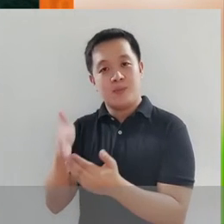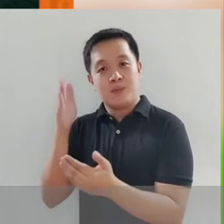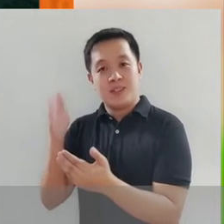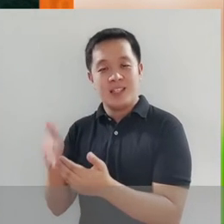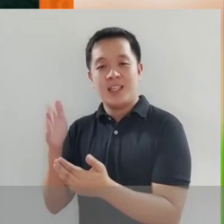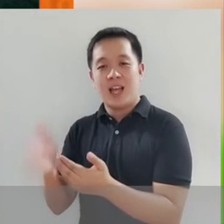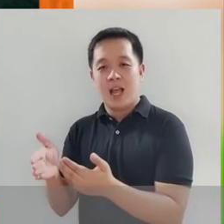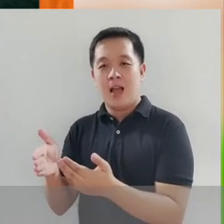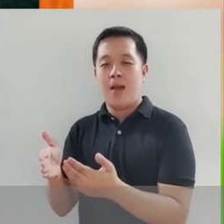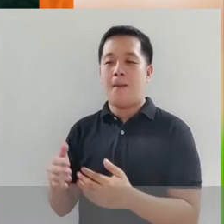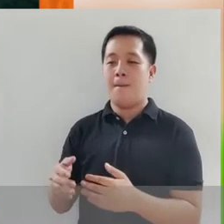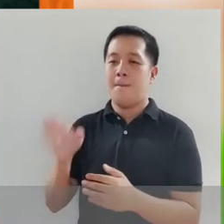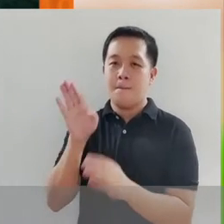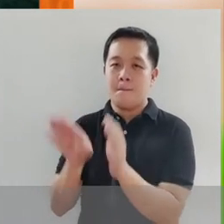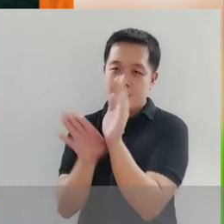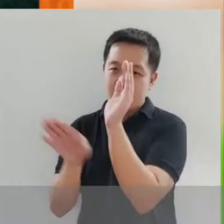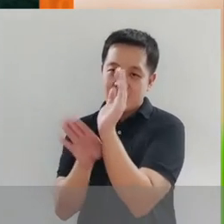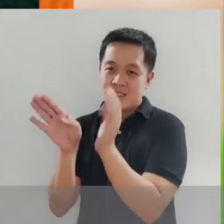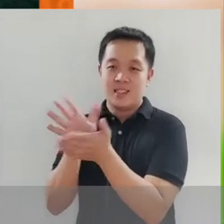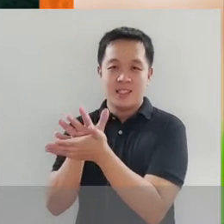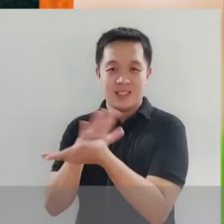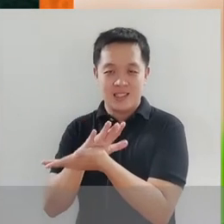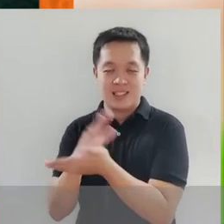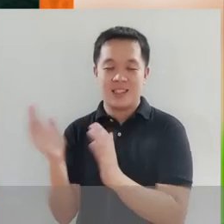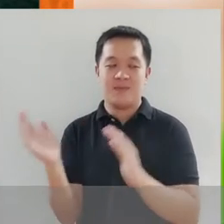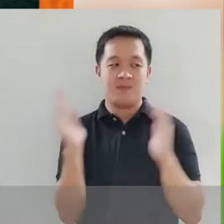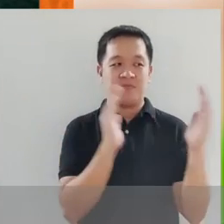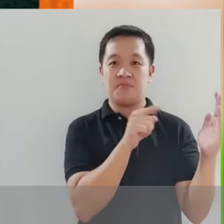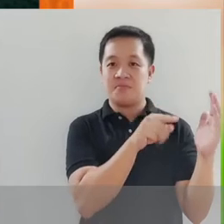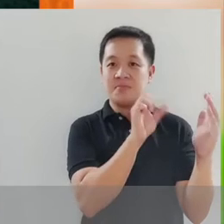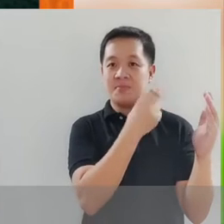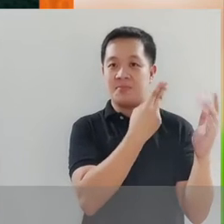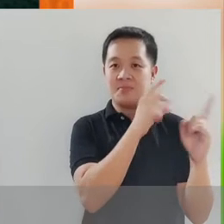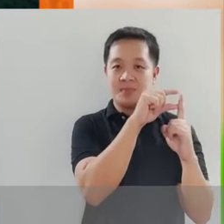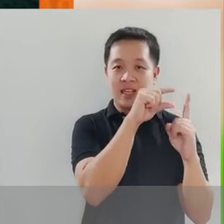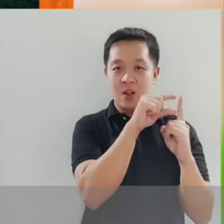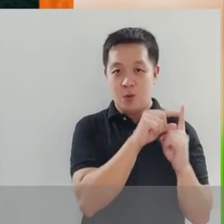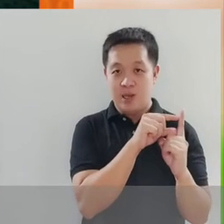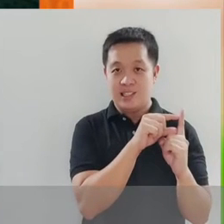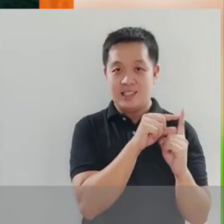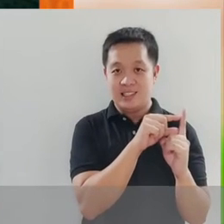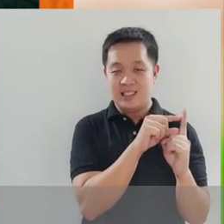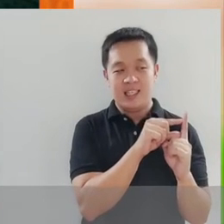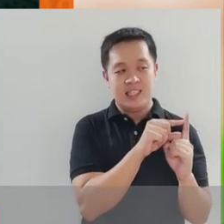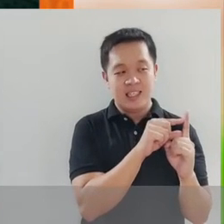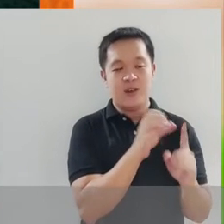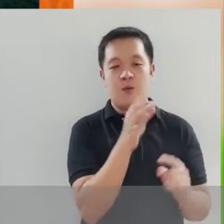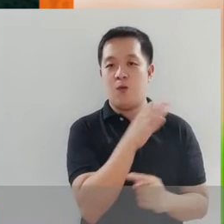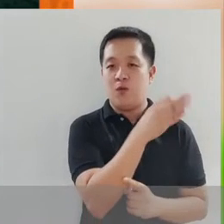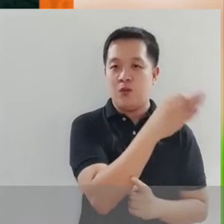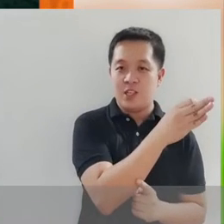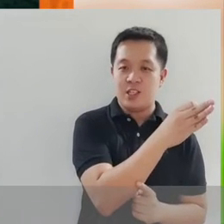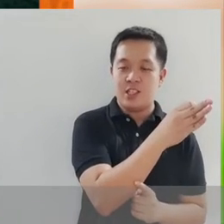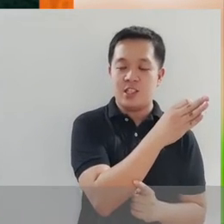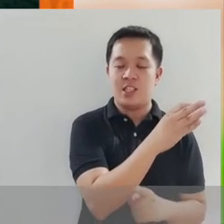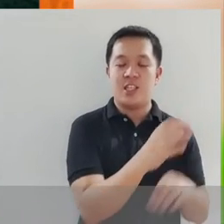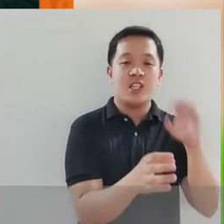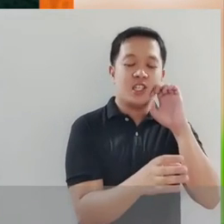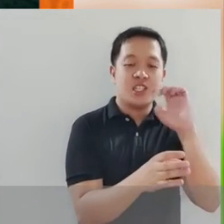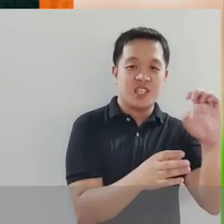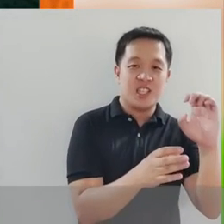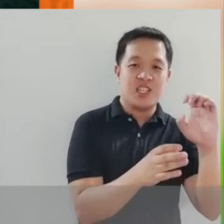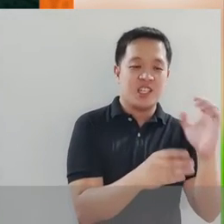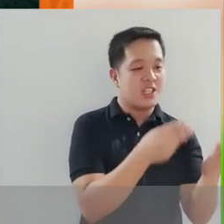chop, branch, and cheese. Under the SH words are fish,